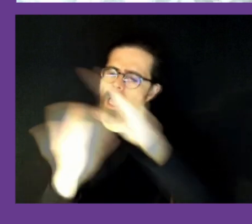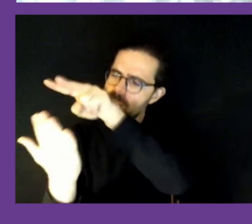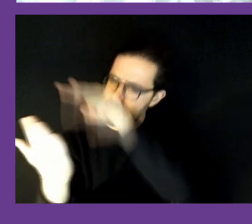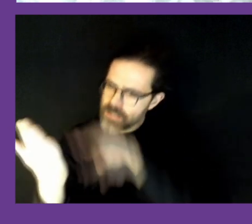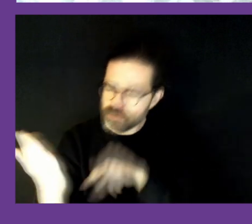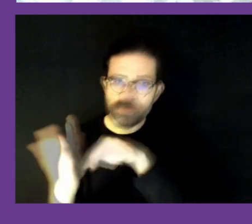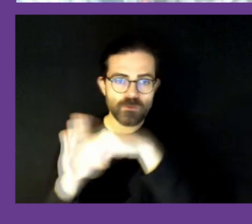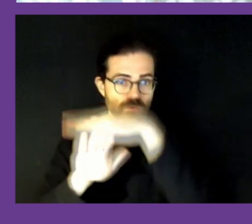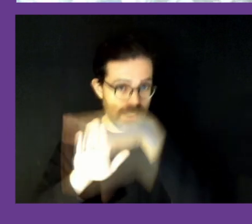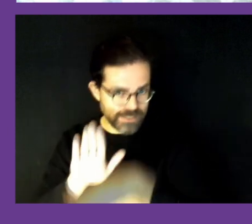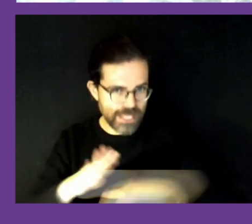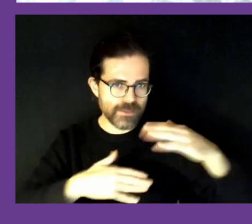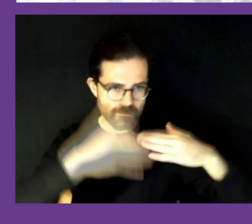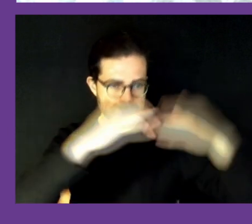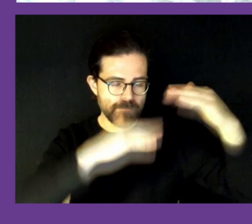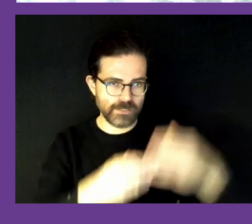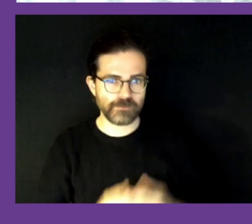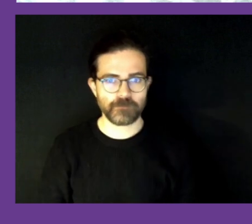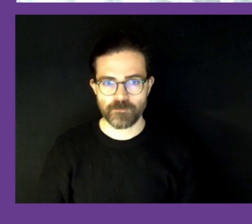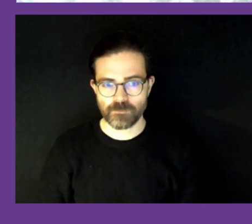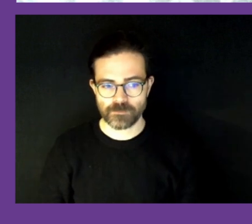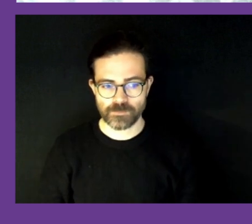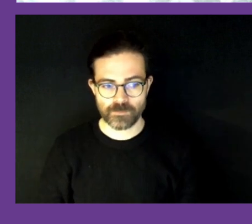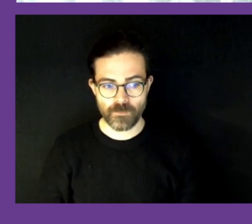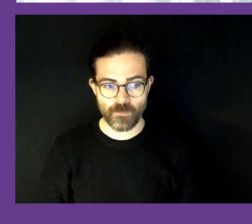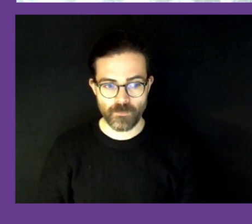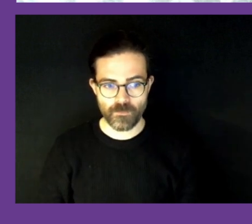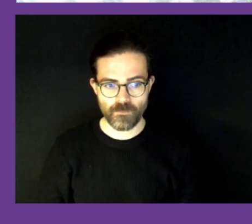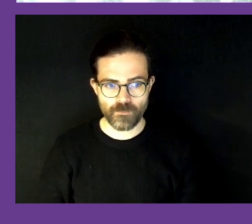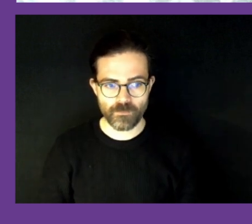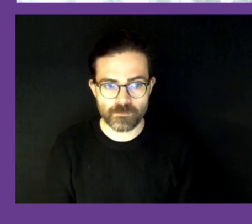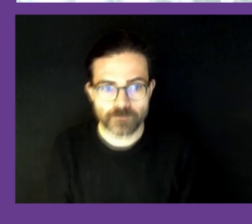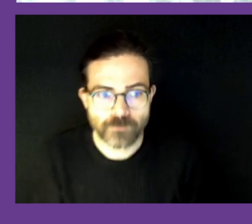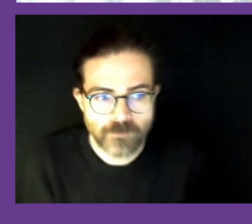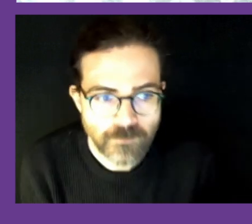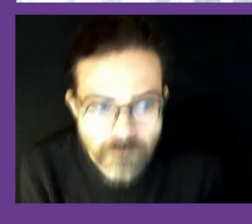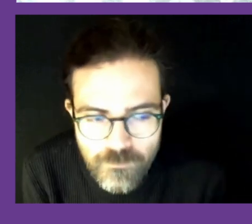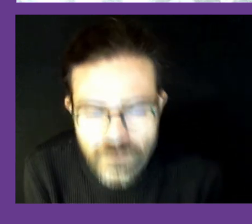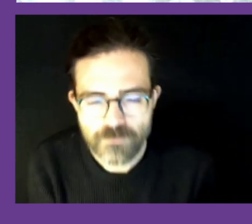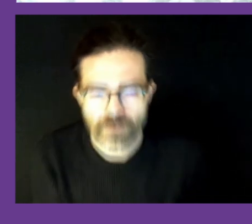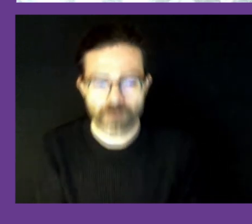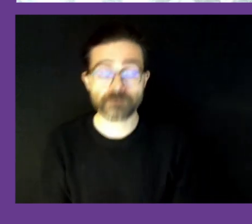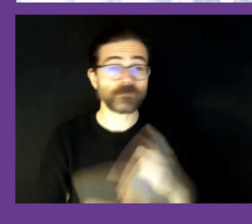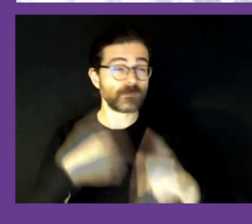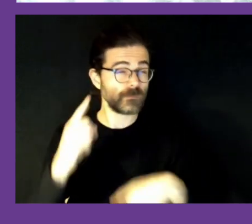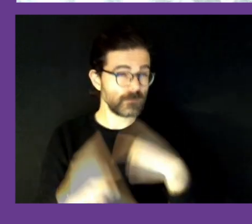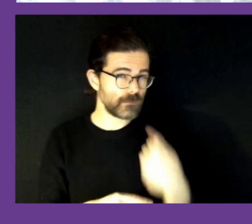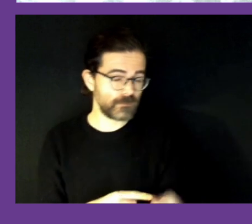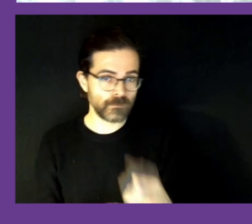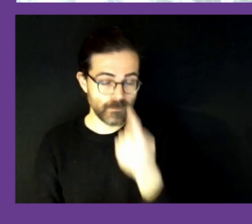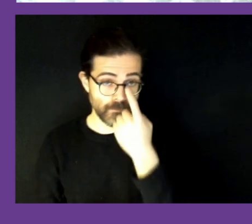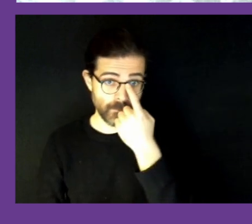built environment. I will then share our thoughts